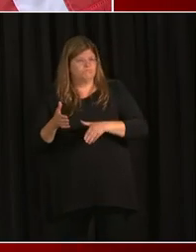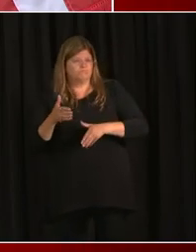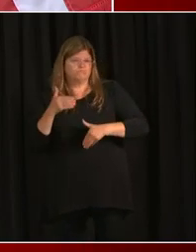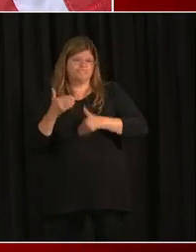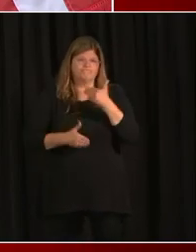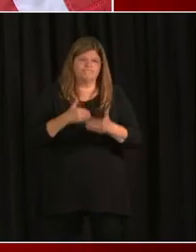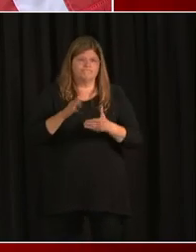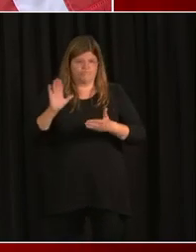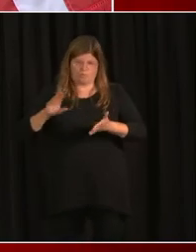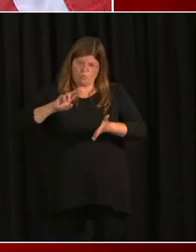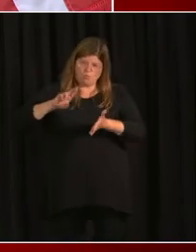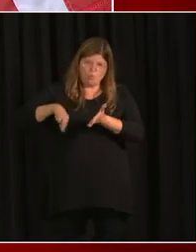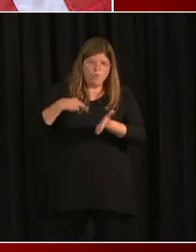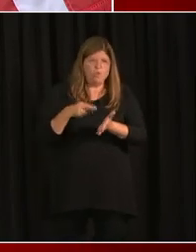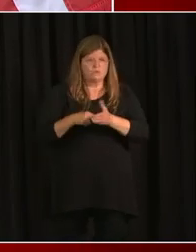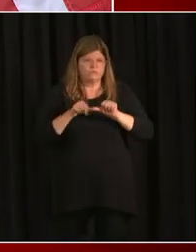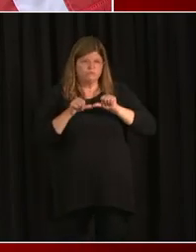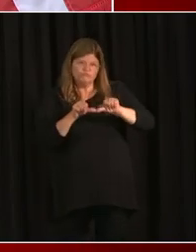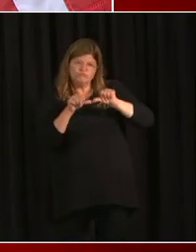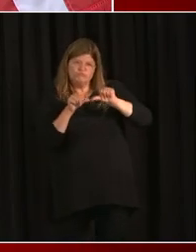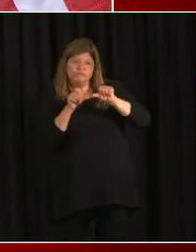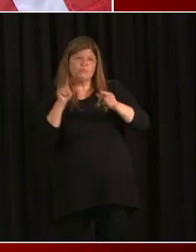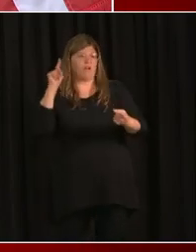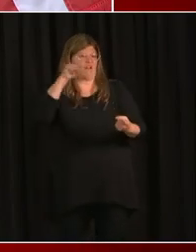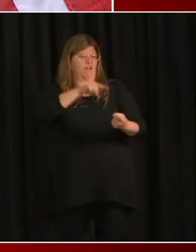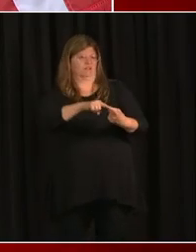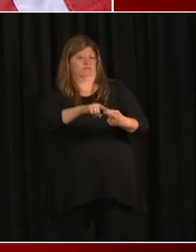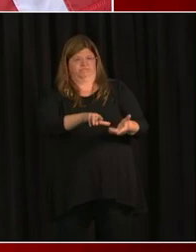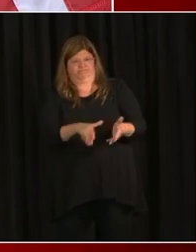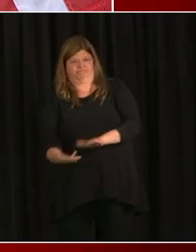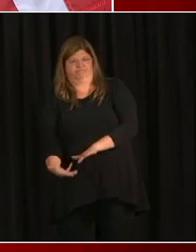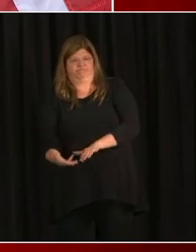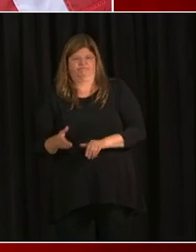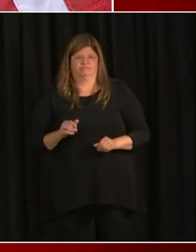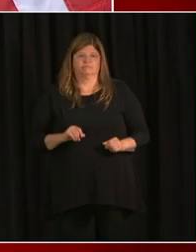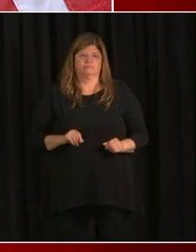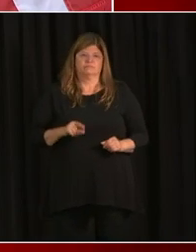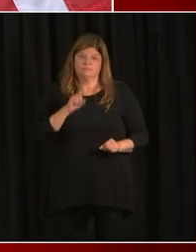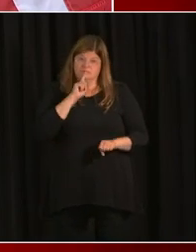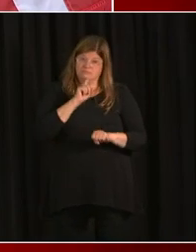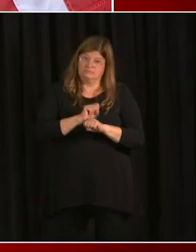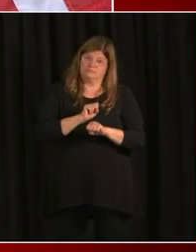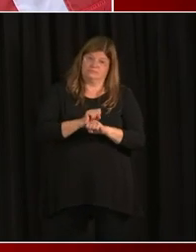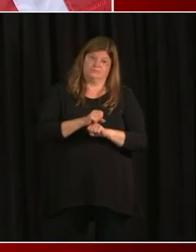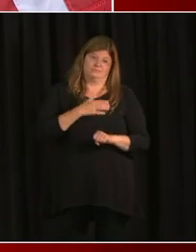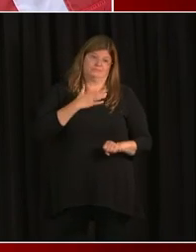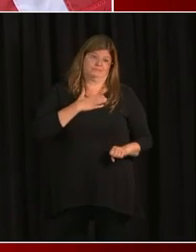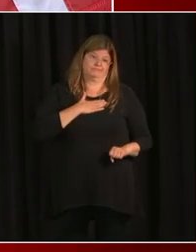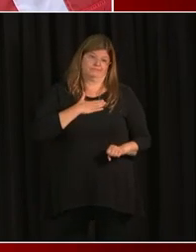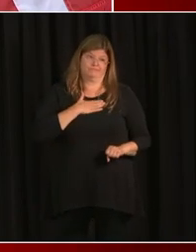in the movement up until his death. So we're just really grateful for his life.